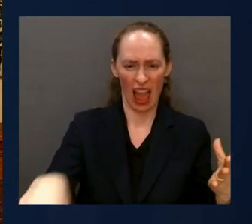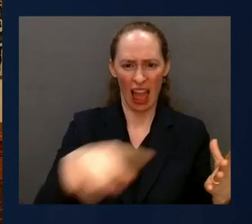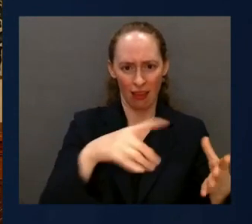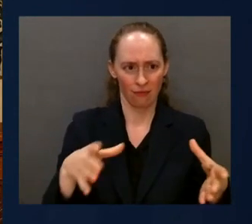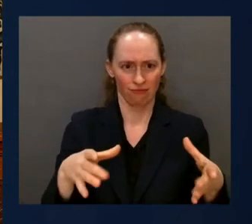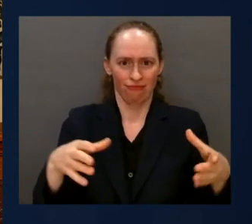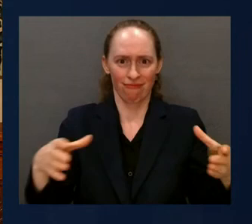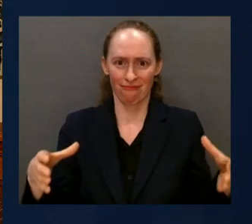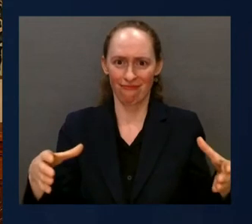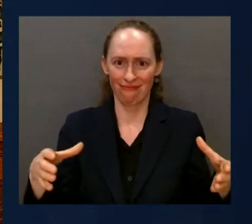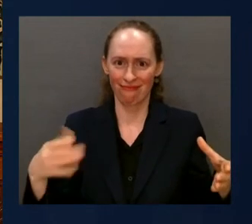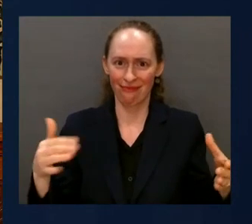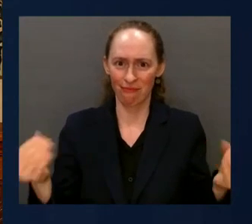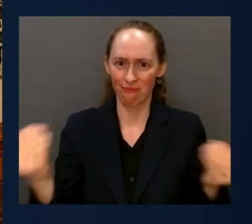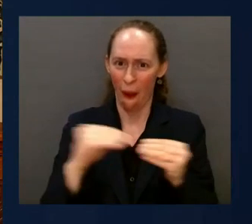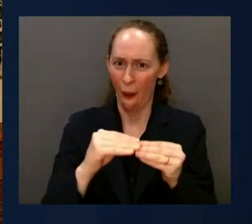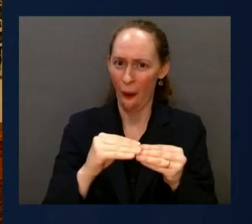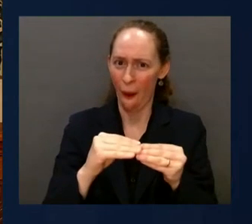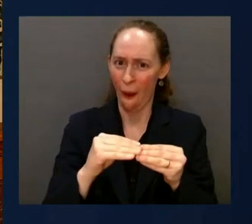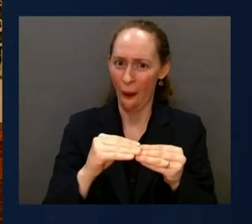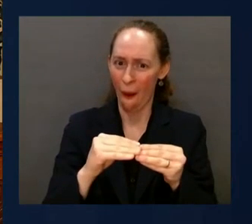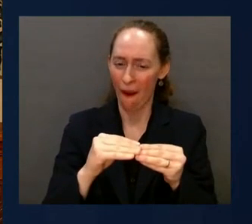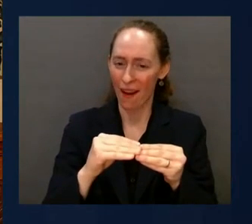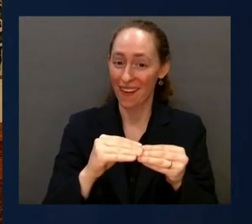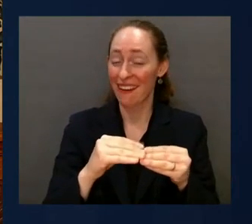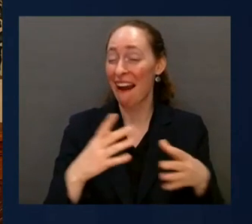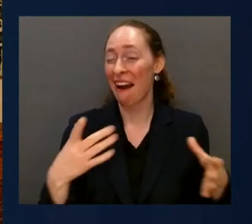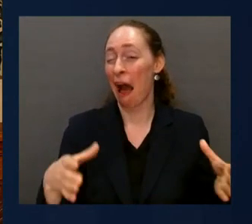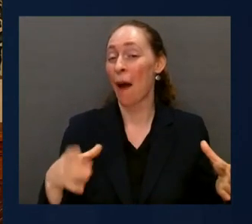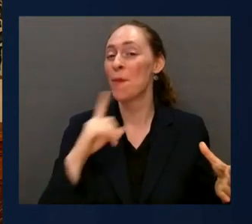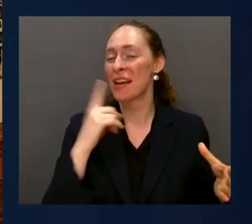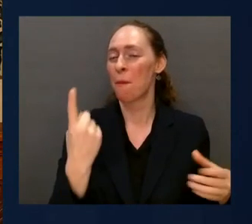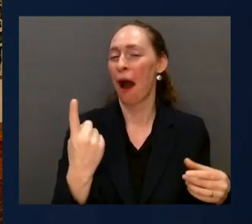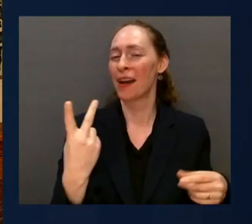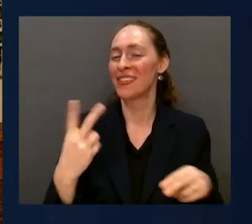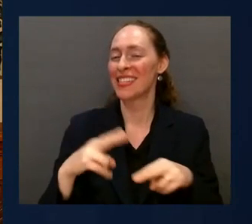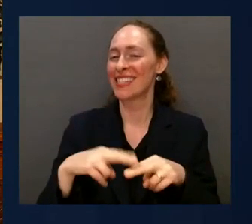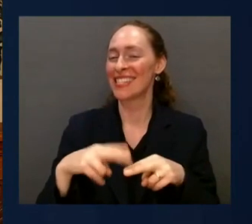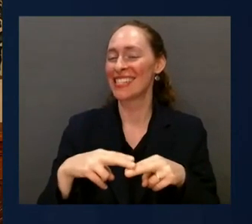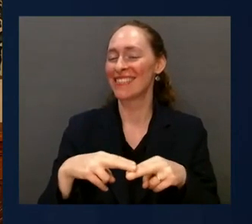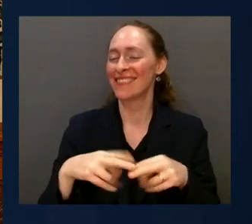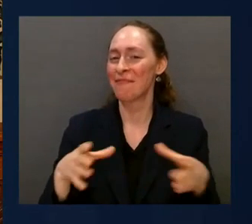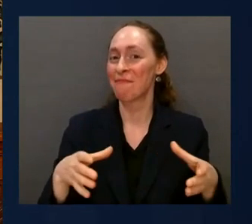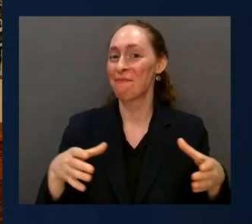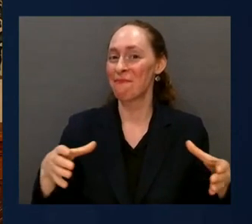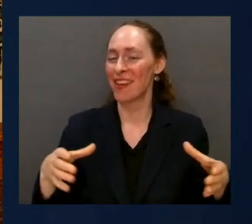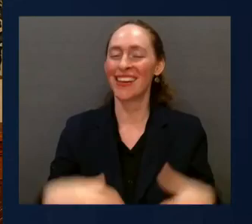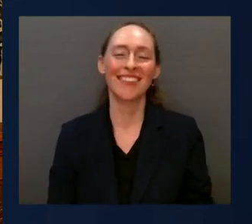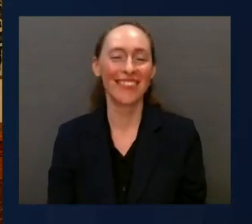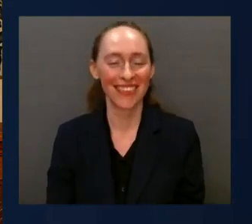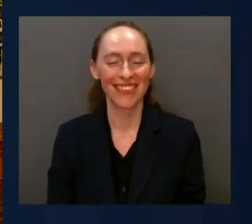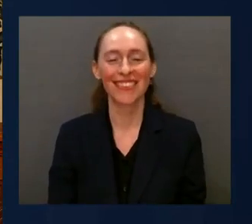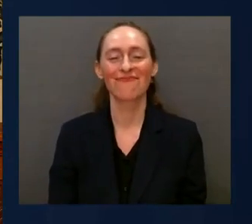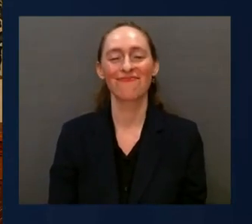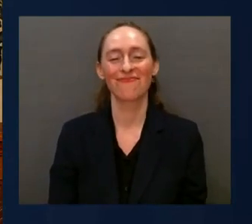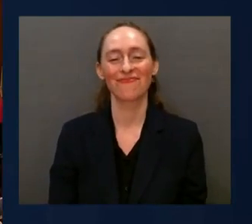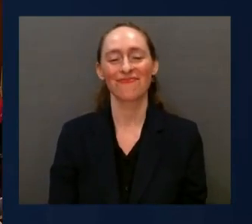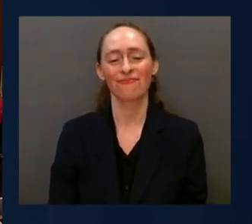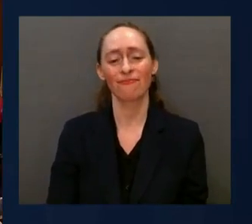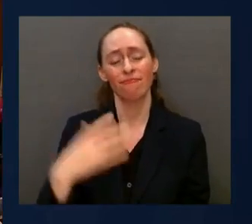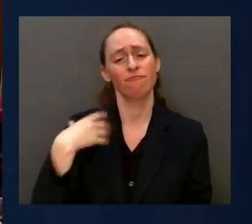special recognition to someone who I think is going to be considered the greatest speaker in the history of the House of Representatives, Nancy Pelosi.